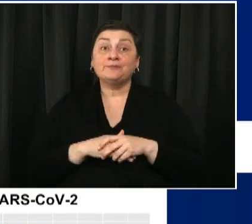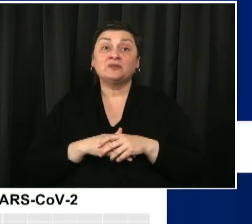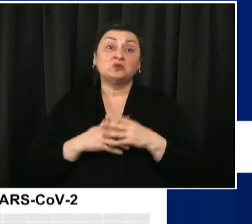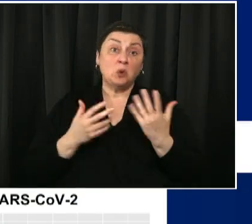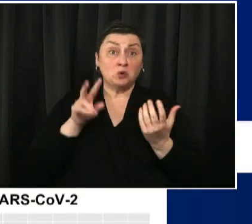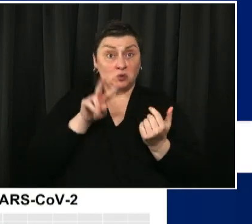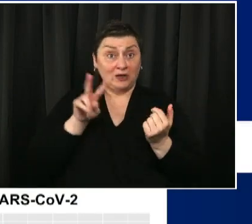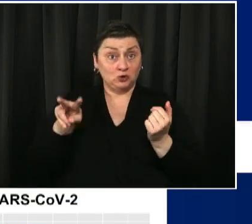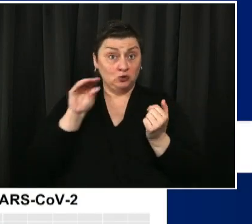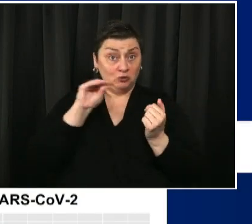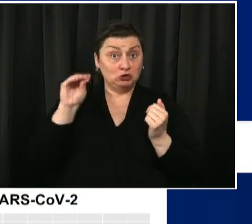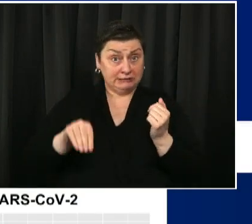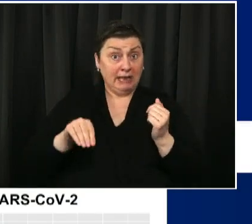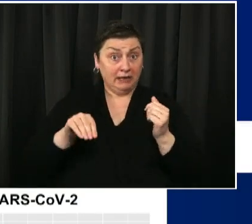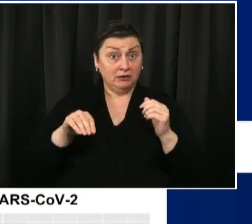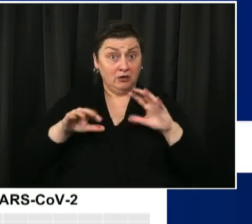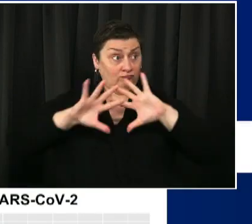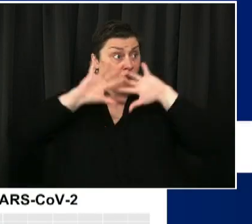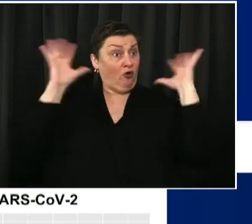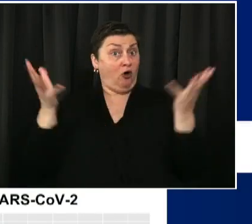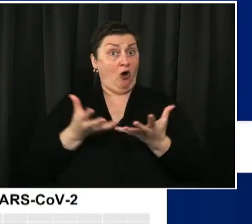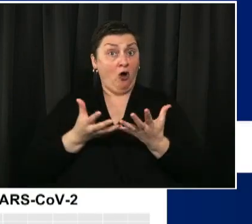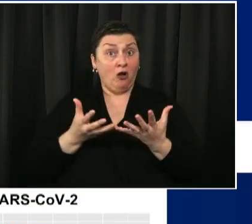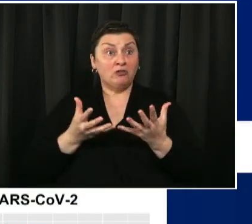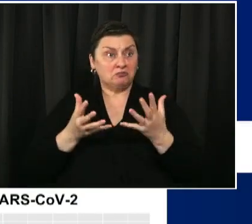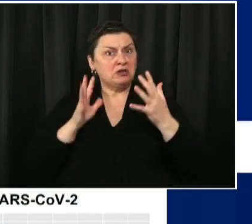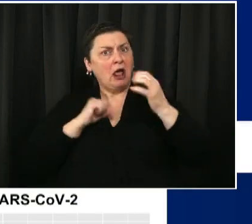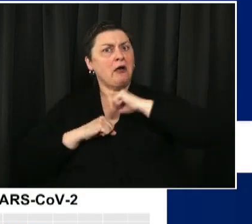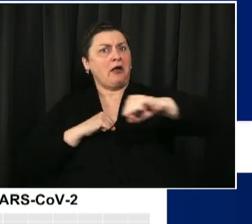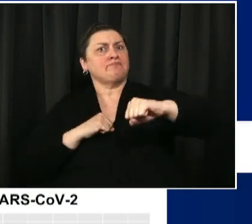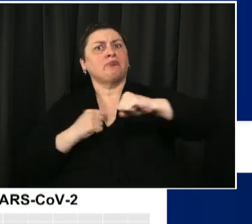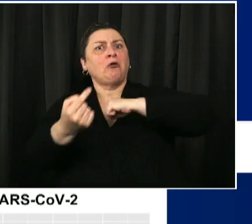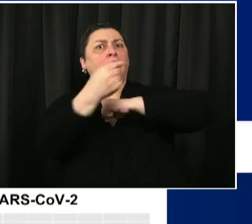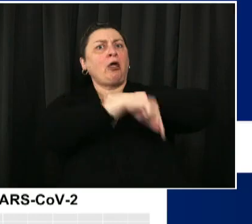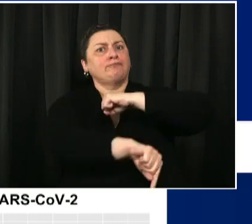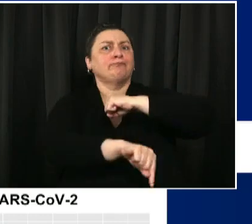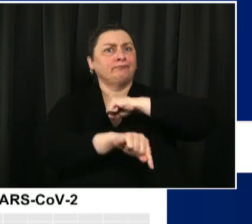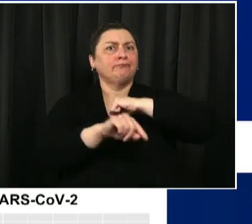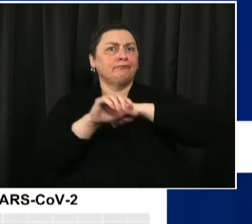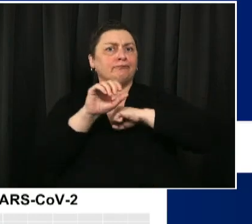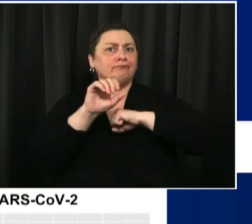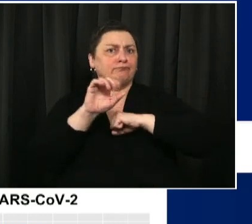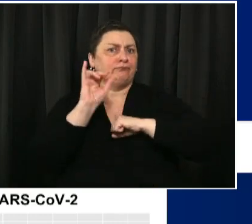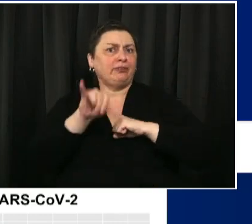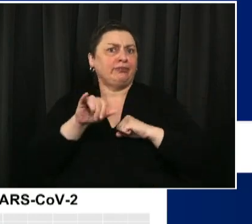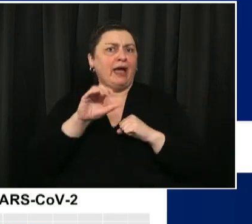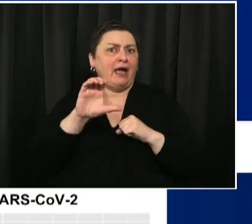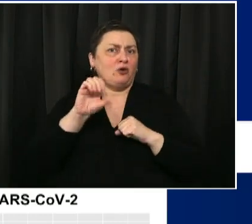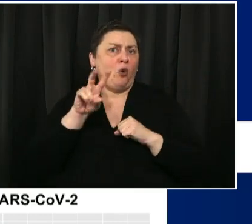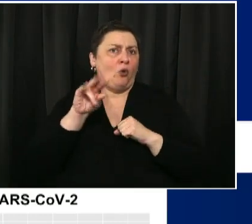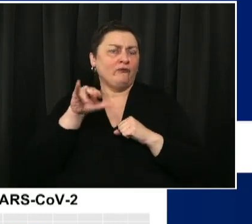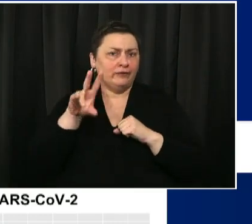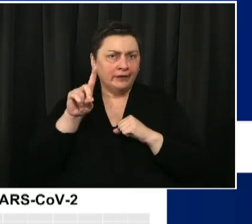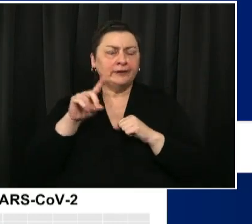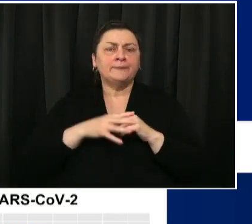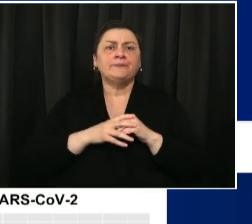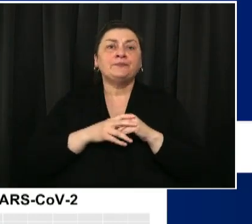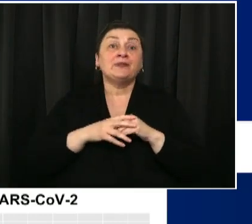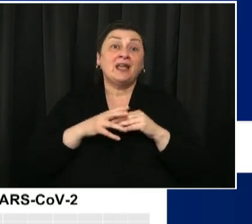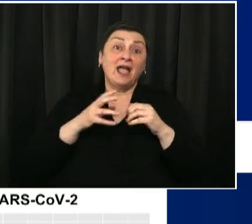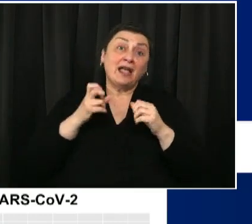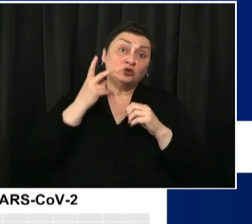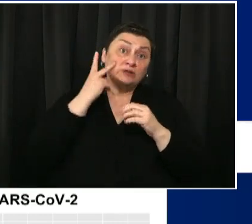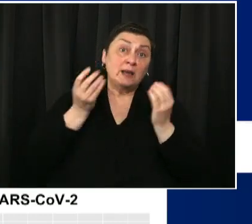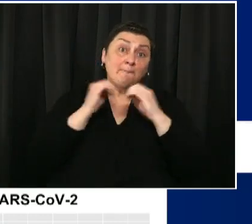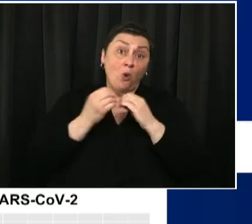no longer susceptible to the SARS-CoV-2 virus. And you can see the rise that's coming as vaccination ticks